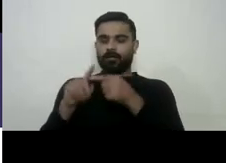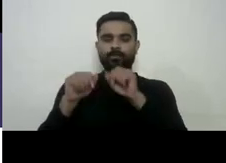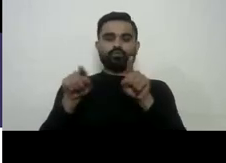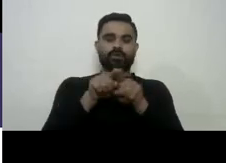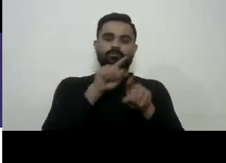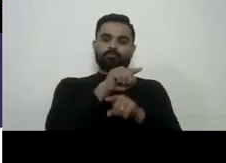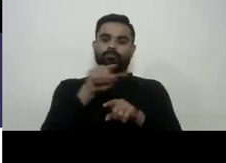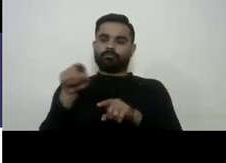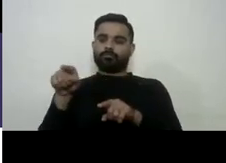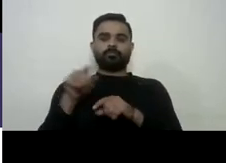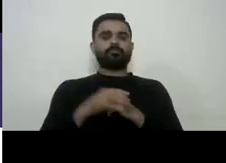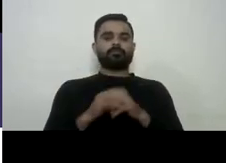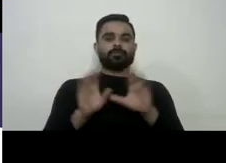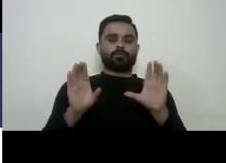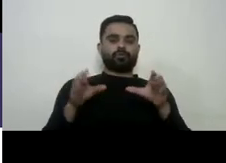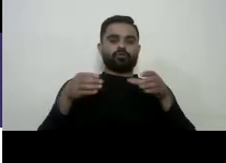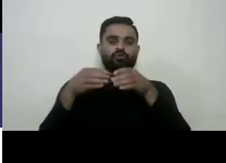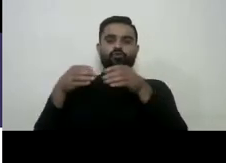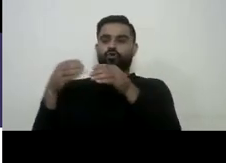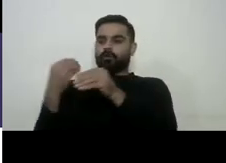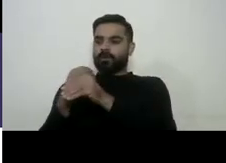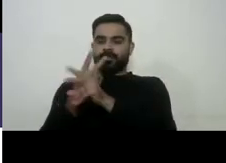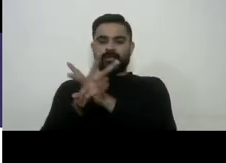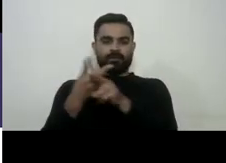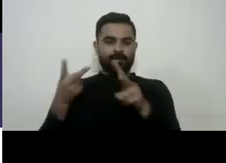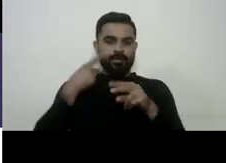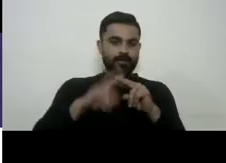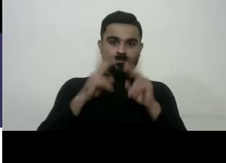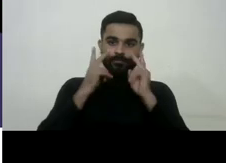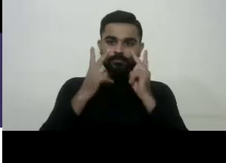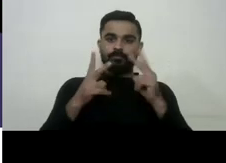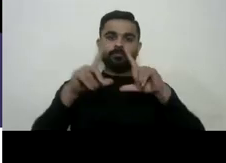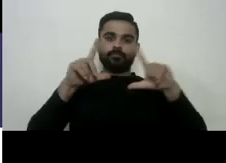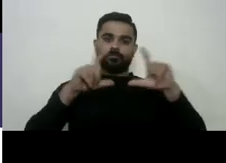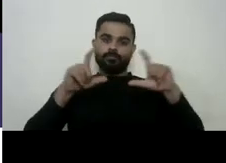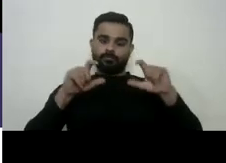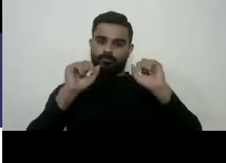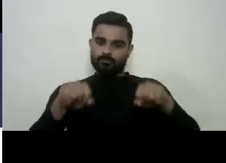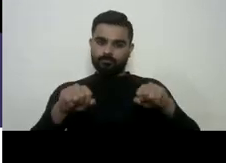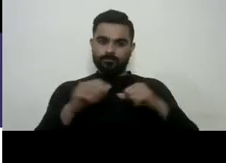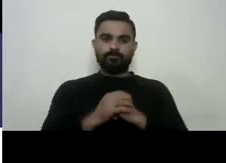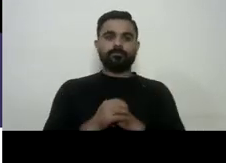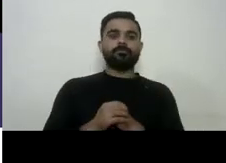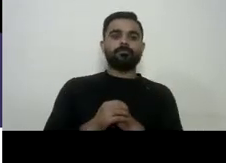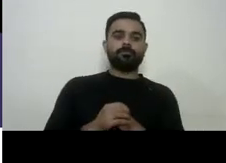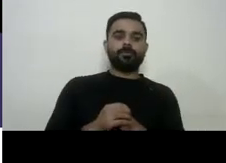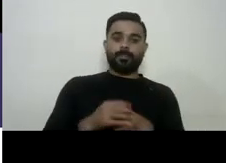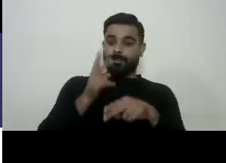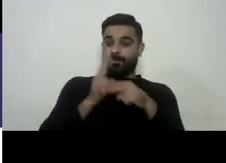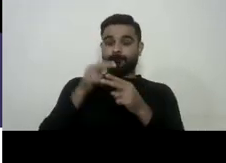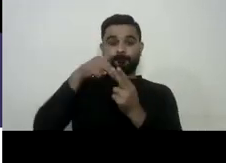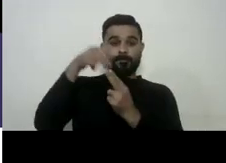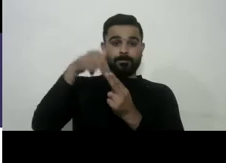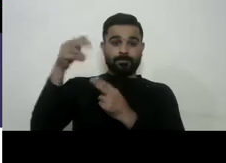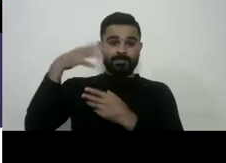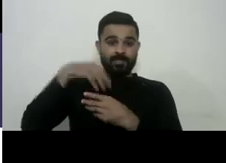right? Among groups of peers. So if you look at this picture has a particular story,